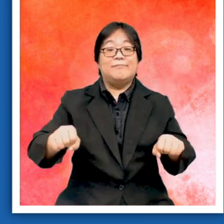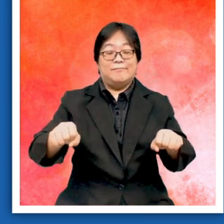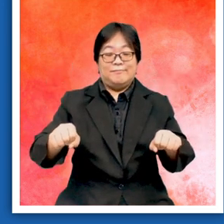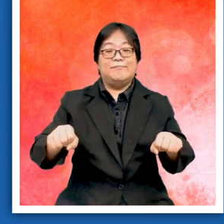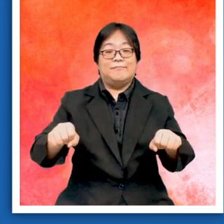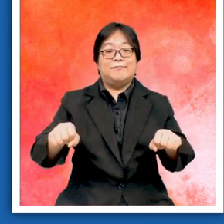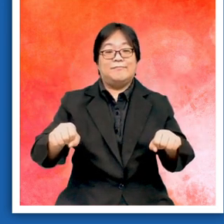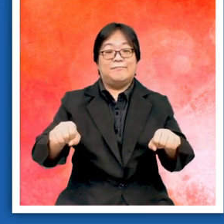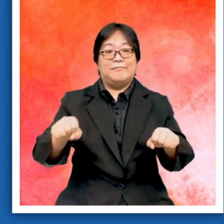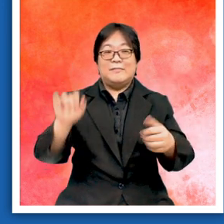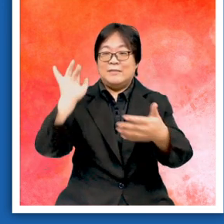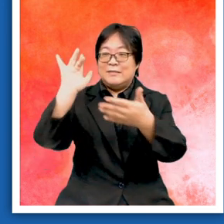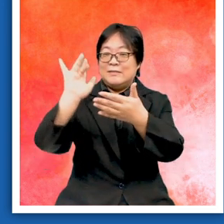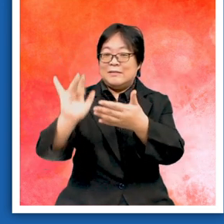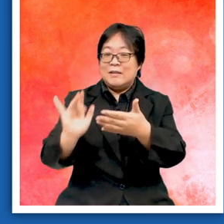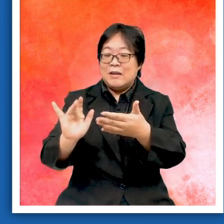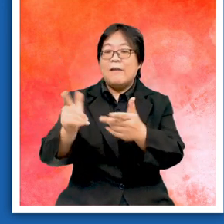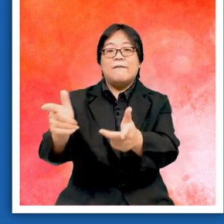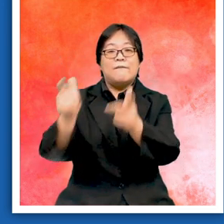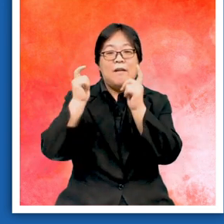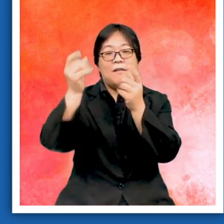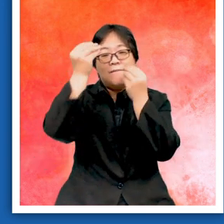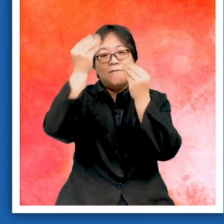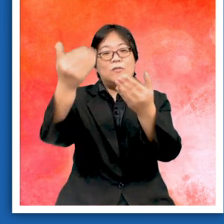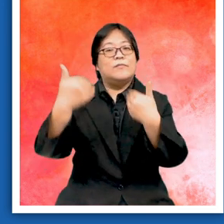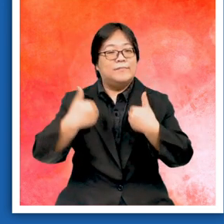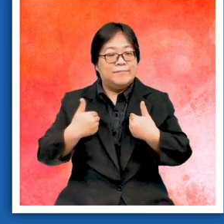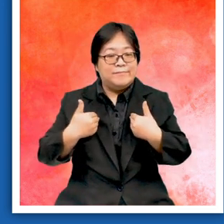them much quicker.